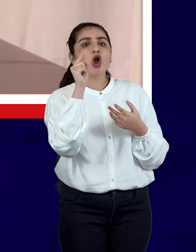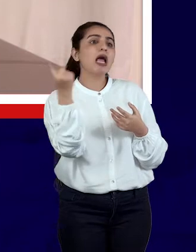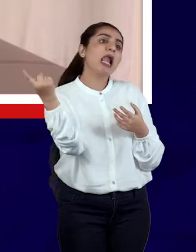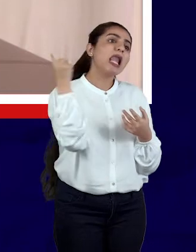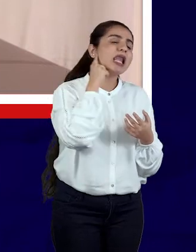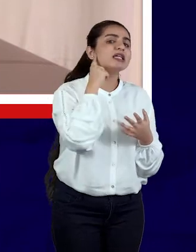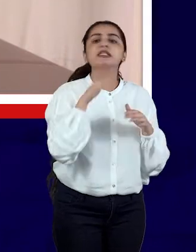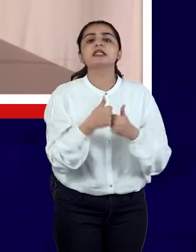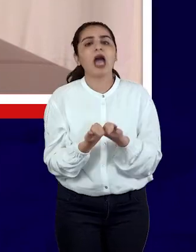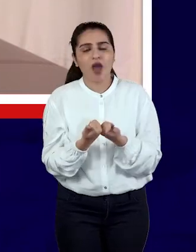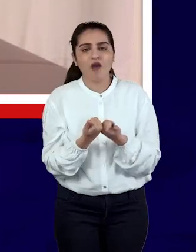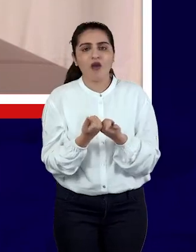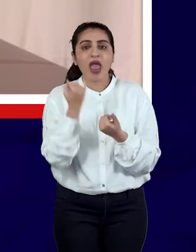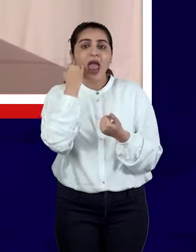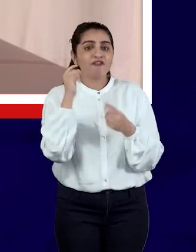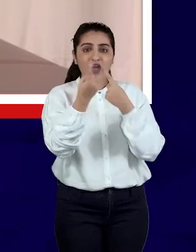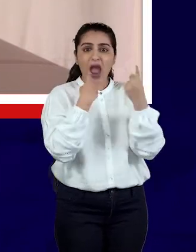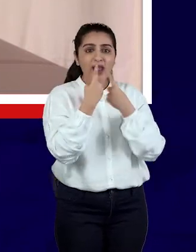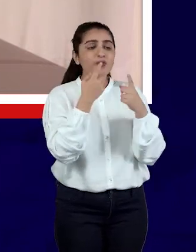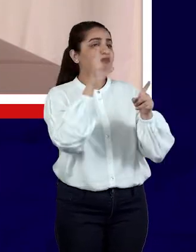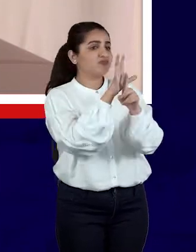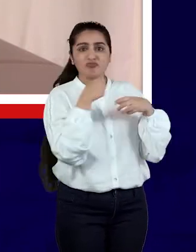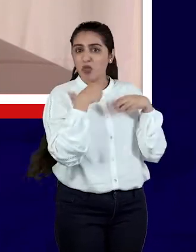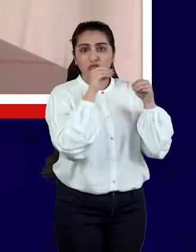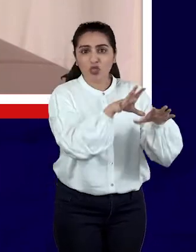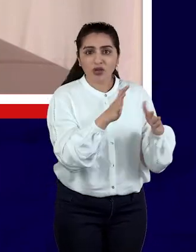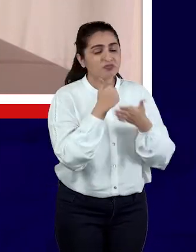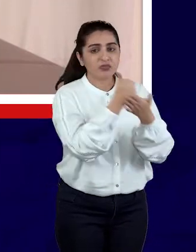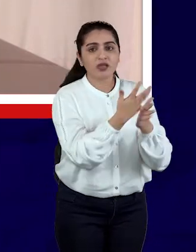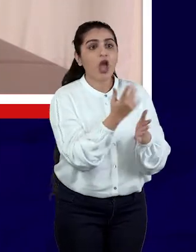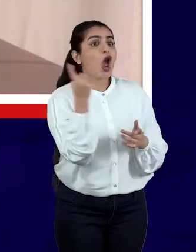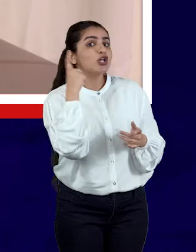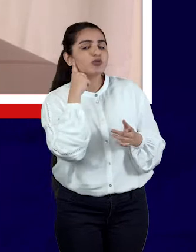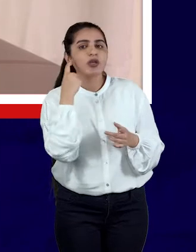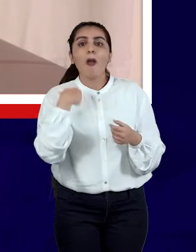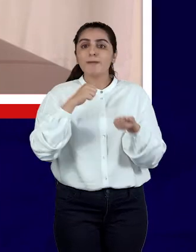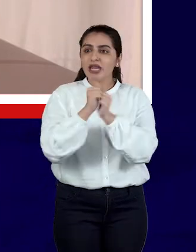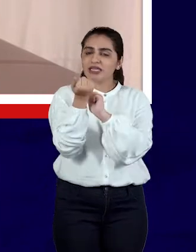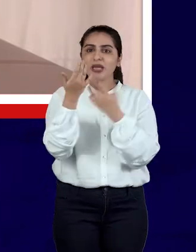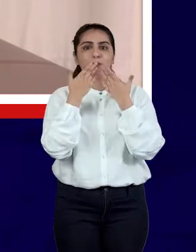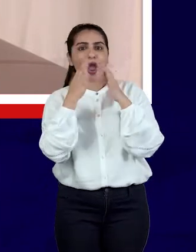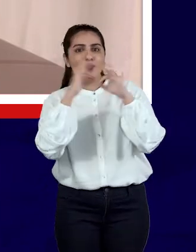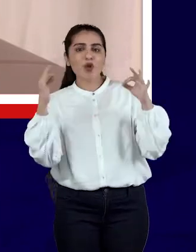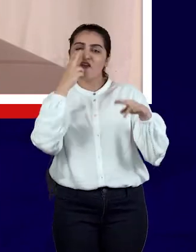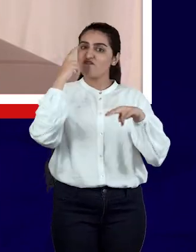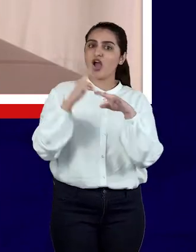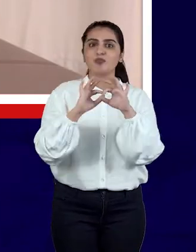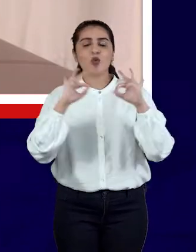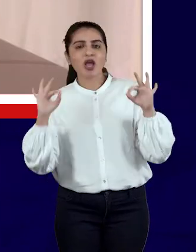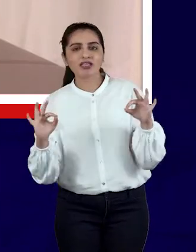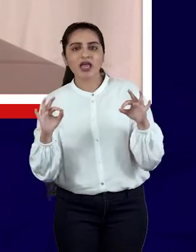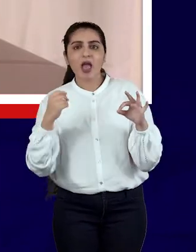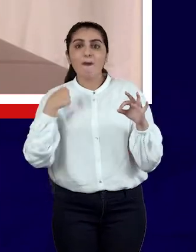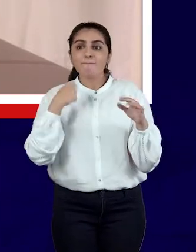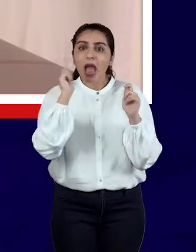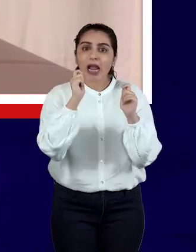set to know how to listen, even if I'm not counseling them. I really enjoyed my degree and I really